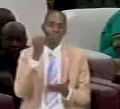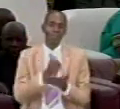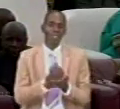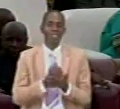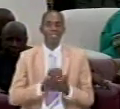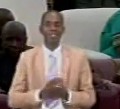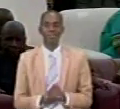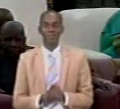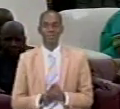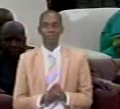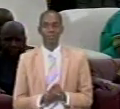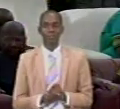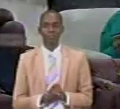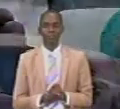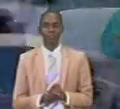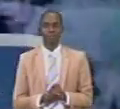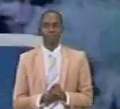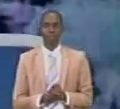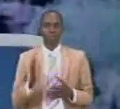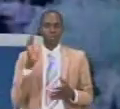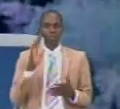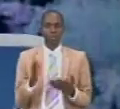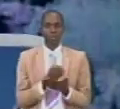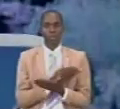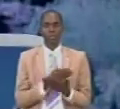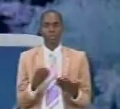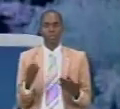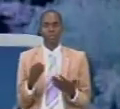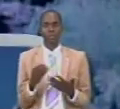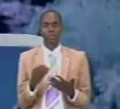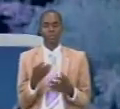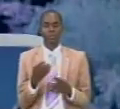let's take our hymn as we are standing